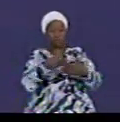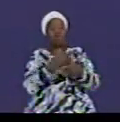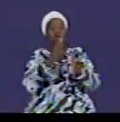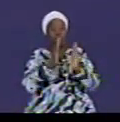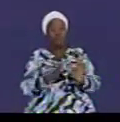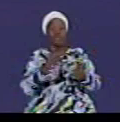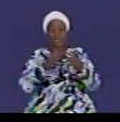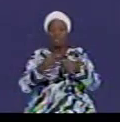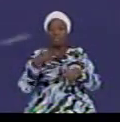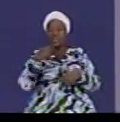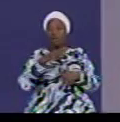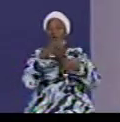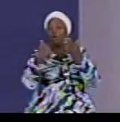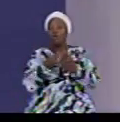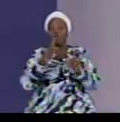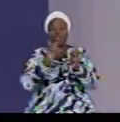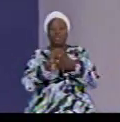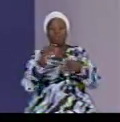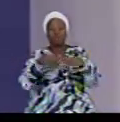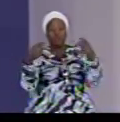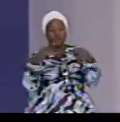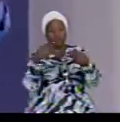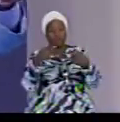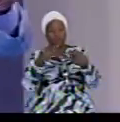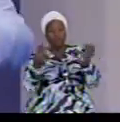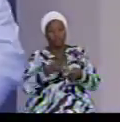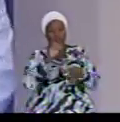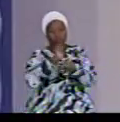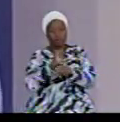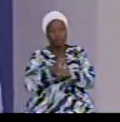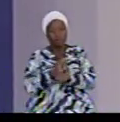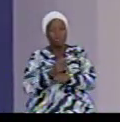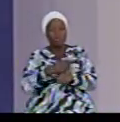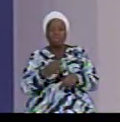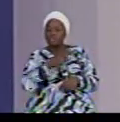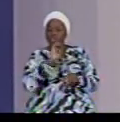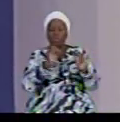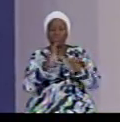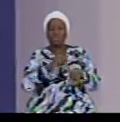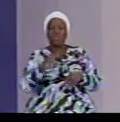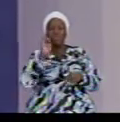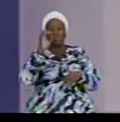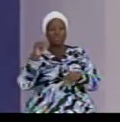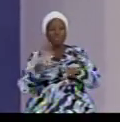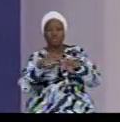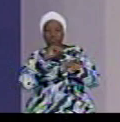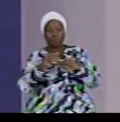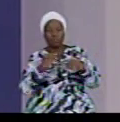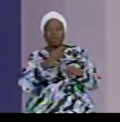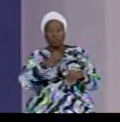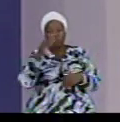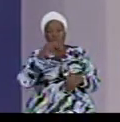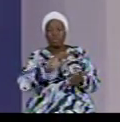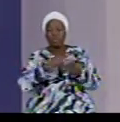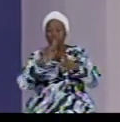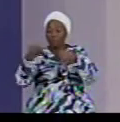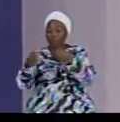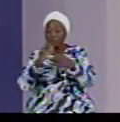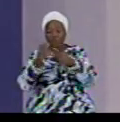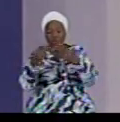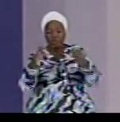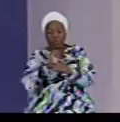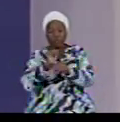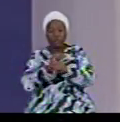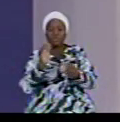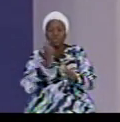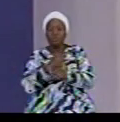when you tell them, there's something evangelism does. When you go back to the office and you tell them, I am born again, and you declare